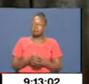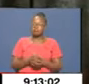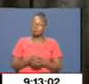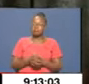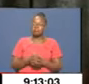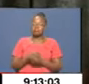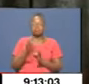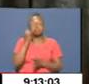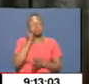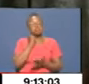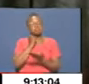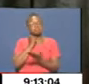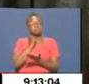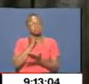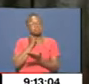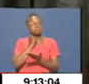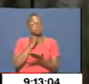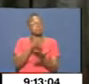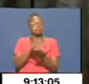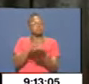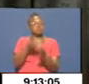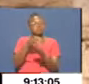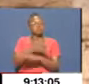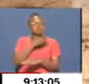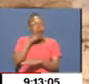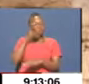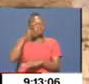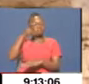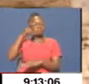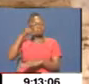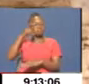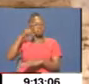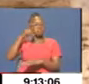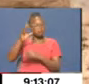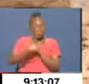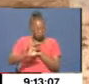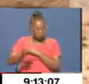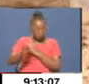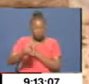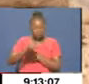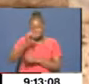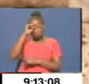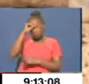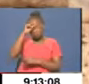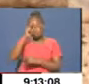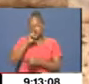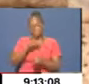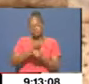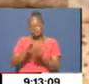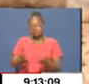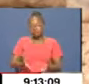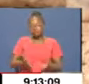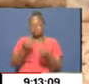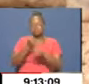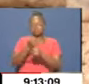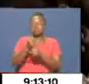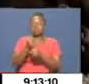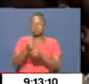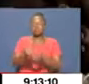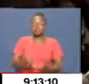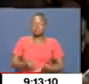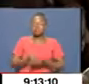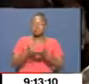of Turkana mirrors the situation across drought hit counties, with the government promising scaled up efforts to mitigate the impact of the